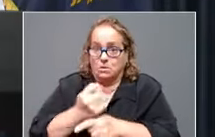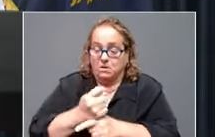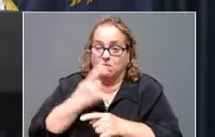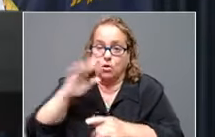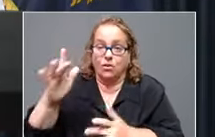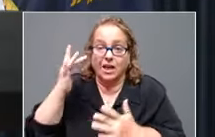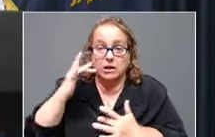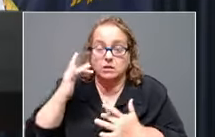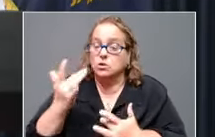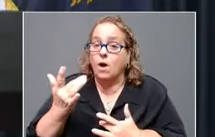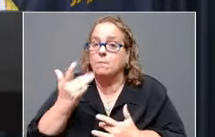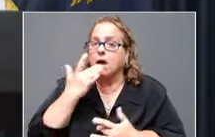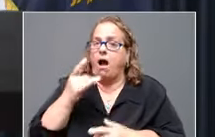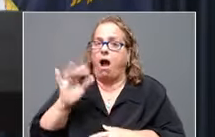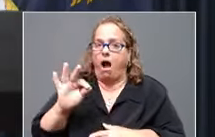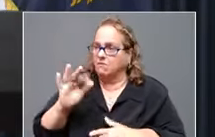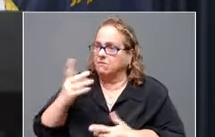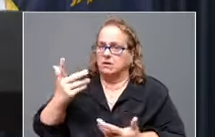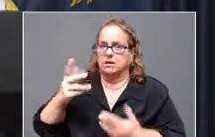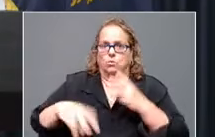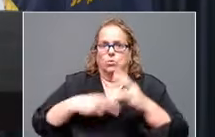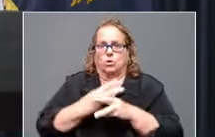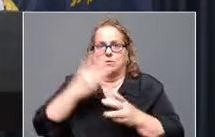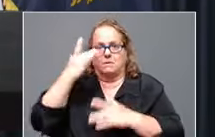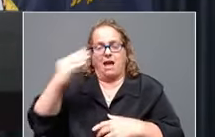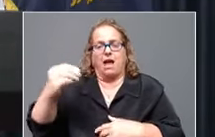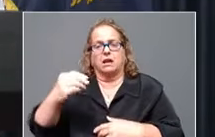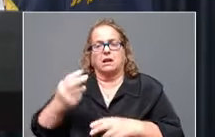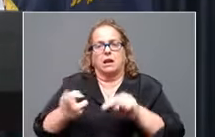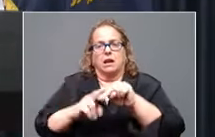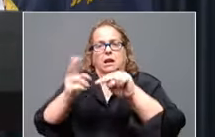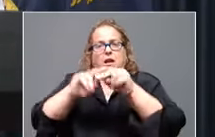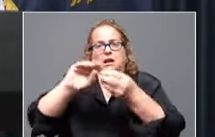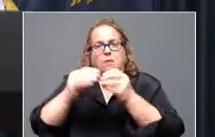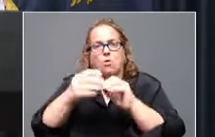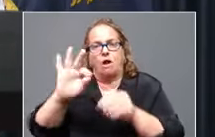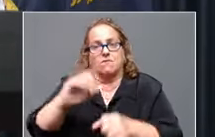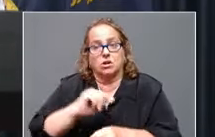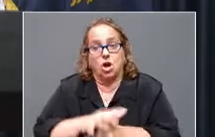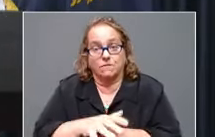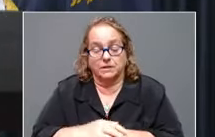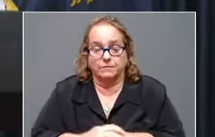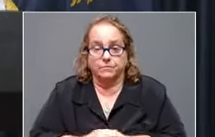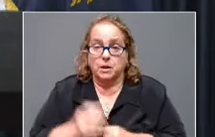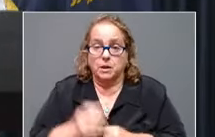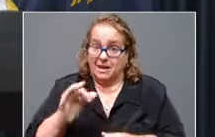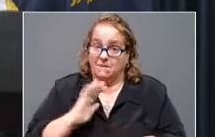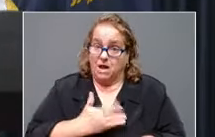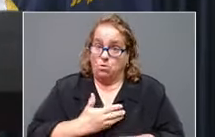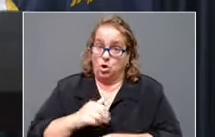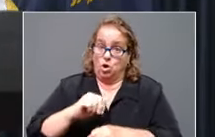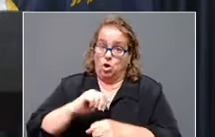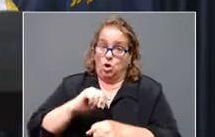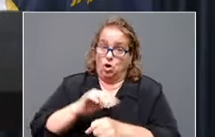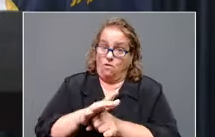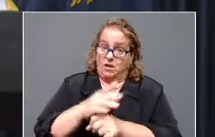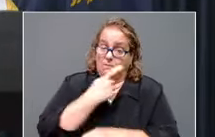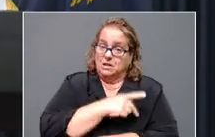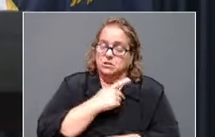the vaccine. As a nurse, this has been the most difficult thing I have been through in my 13-year